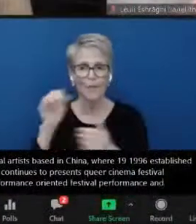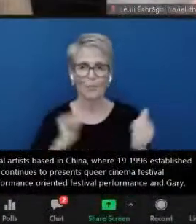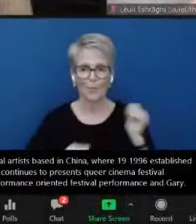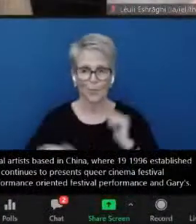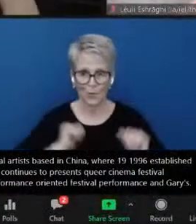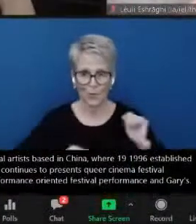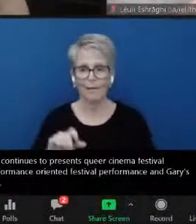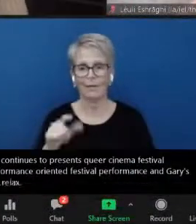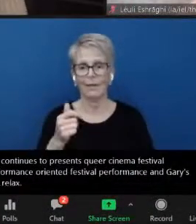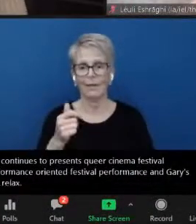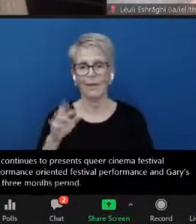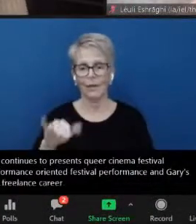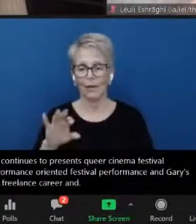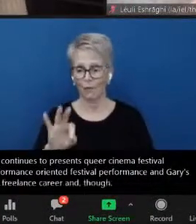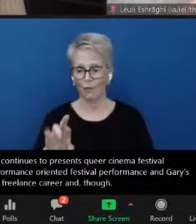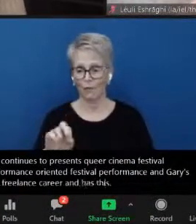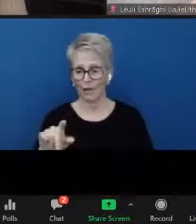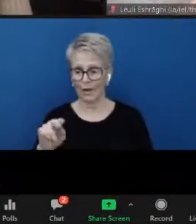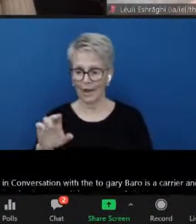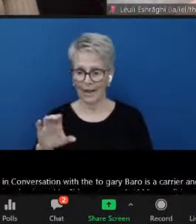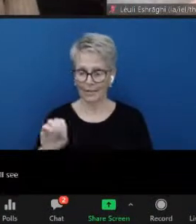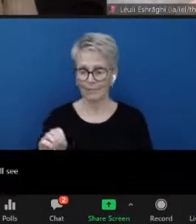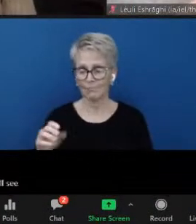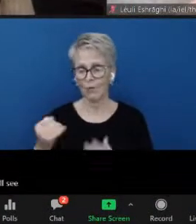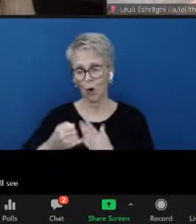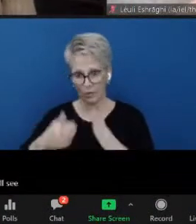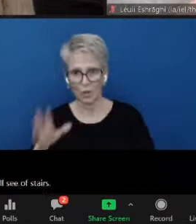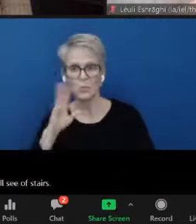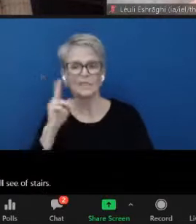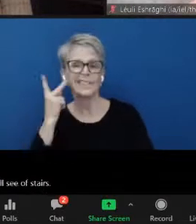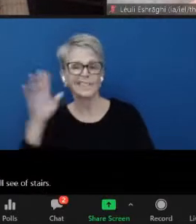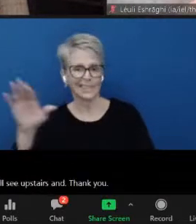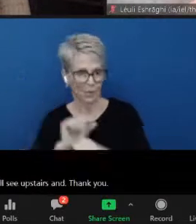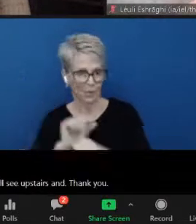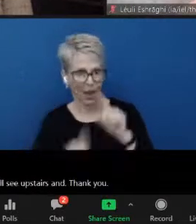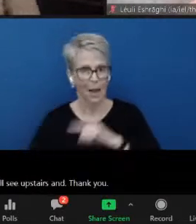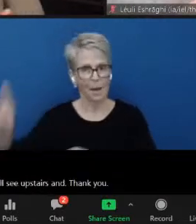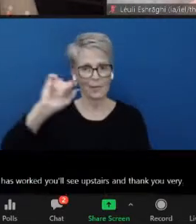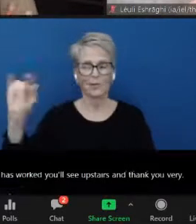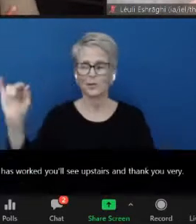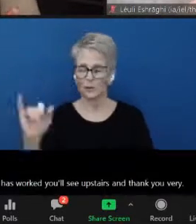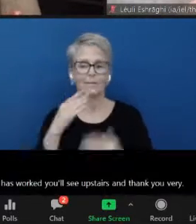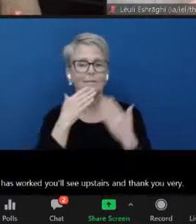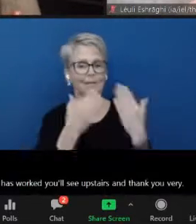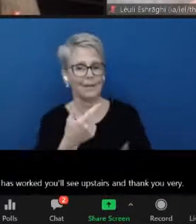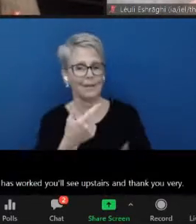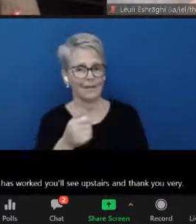also a freelance curator, and his work you'll see upstairs. Thank you very much, Gary.